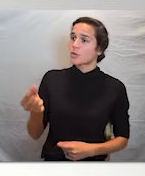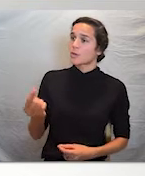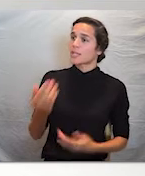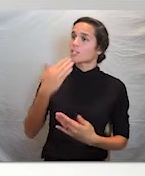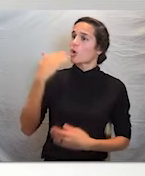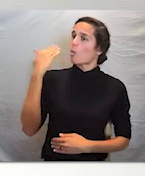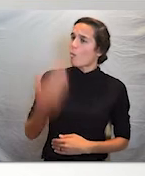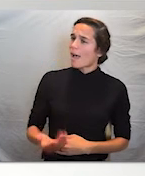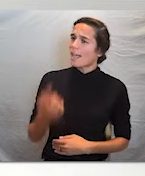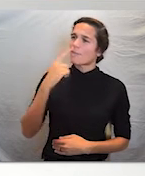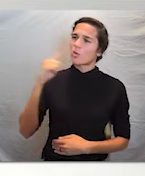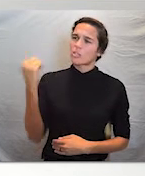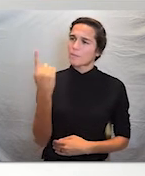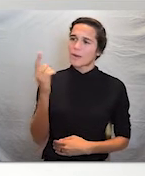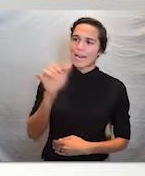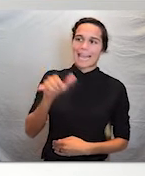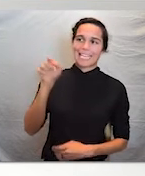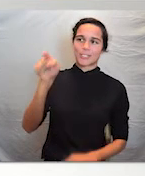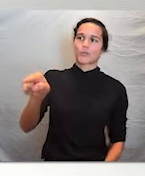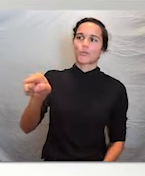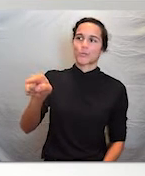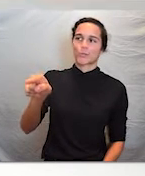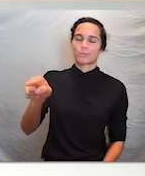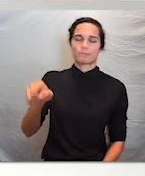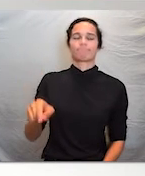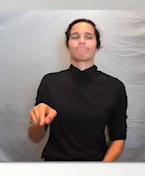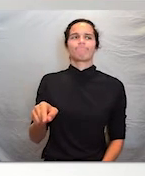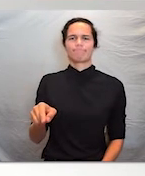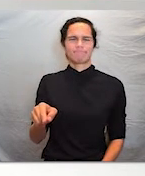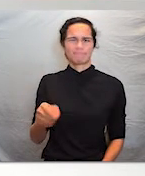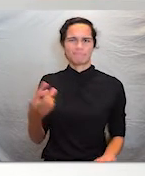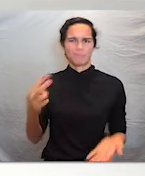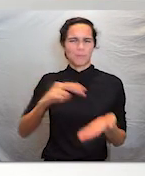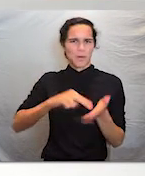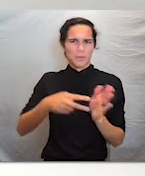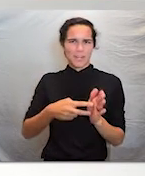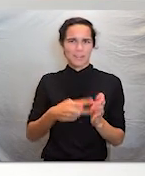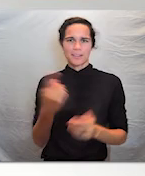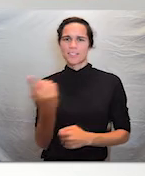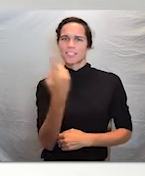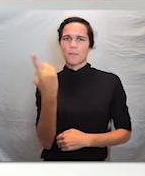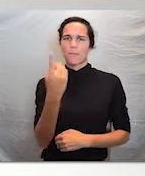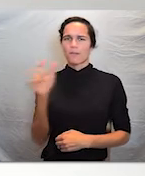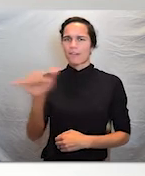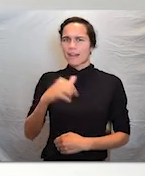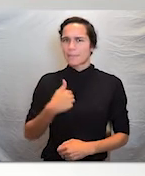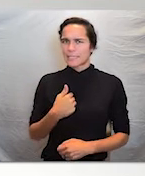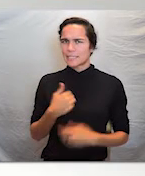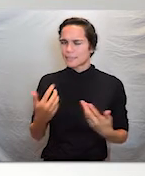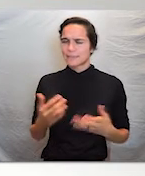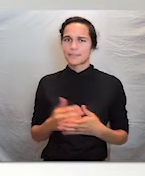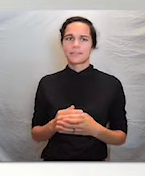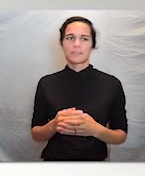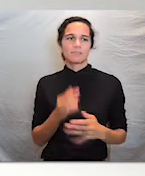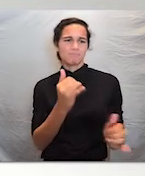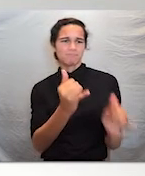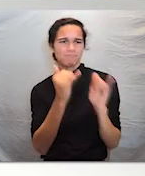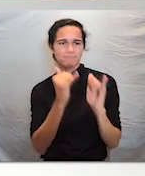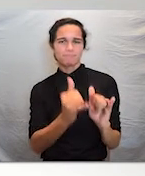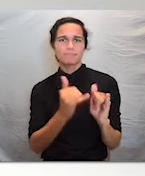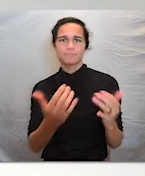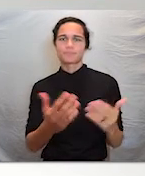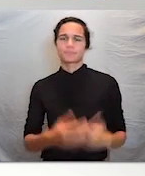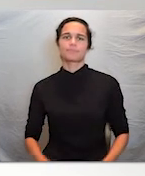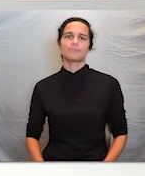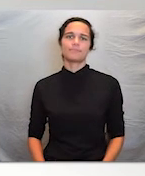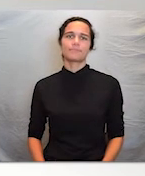you. And I'm like, what do you mean, someone like me? I'm just like you,